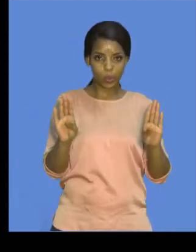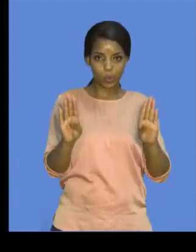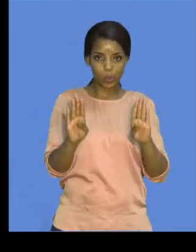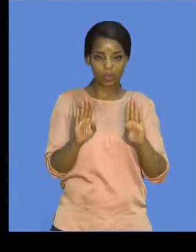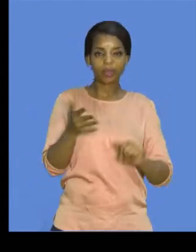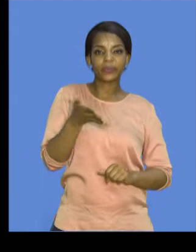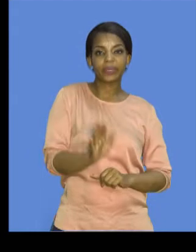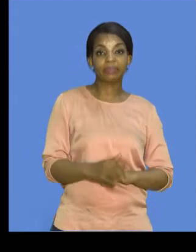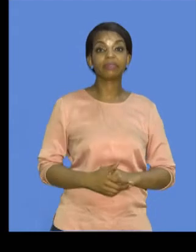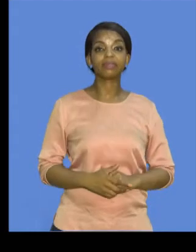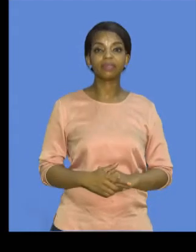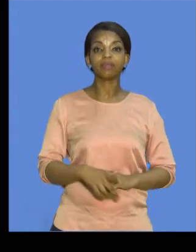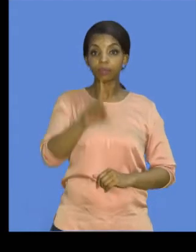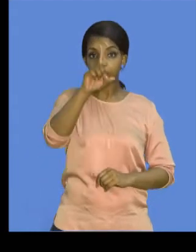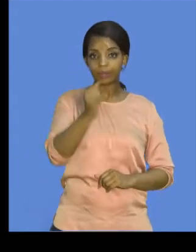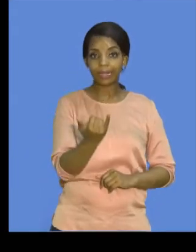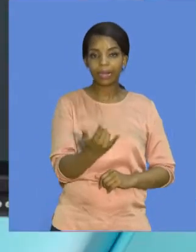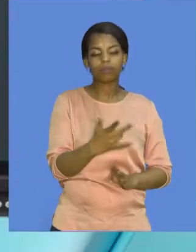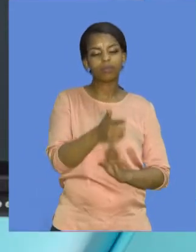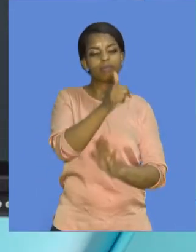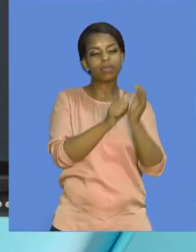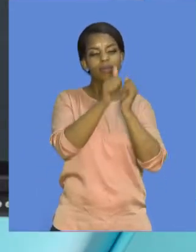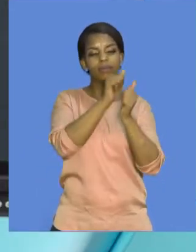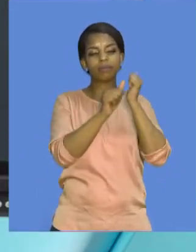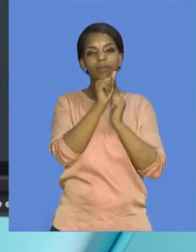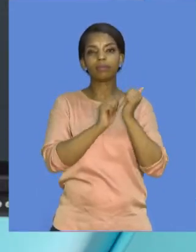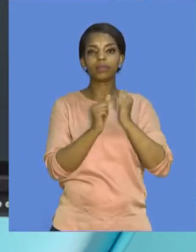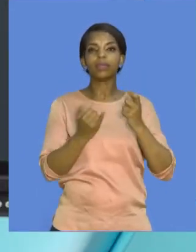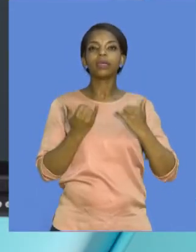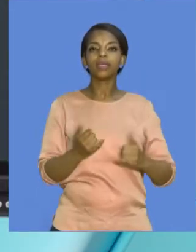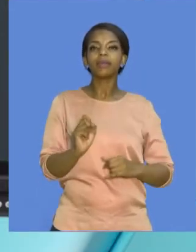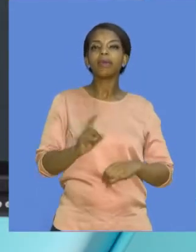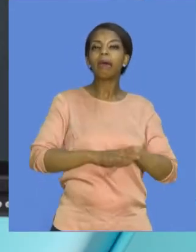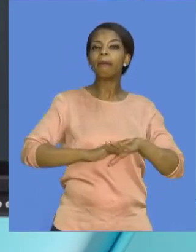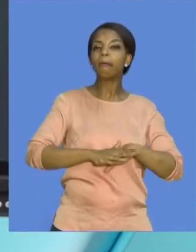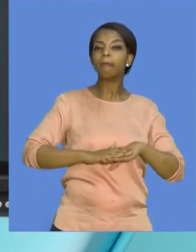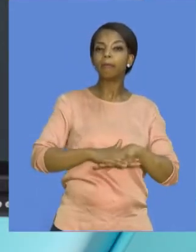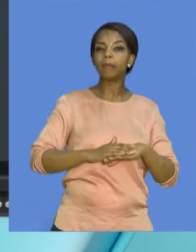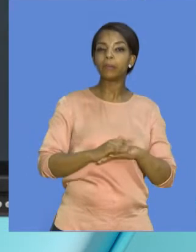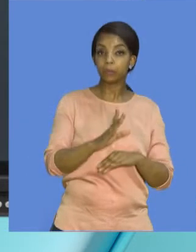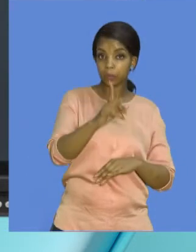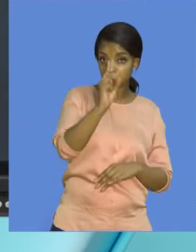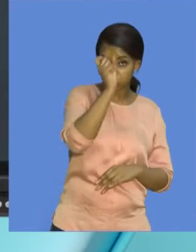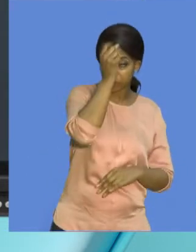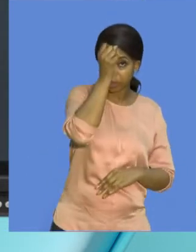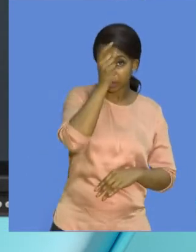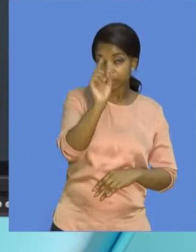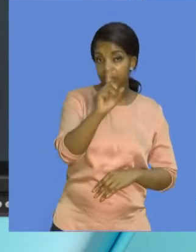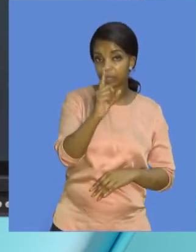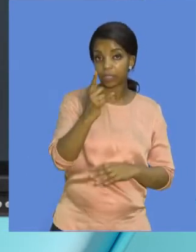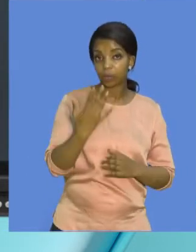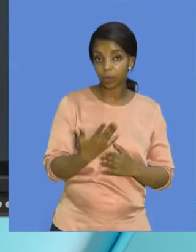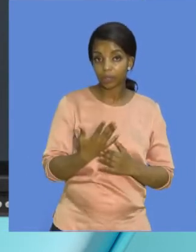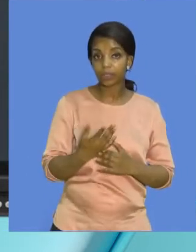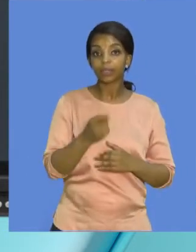attraction. If you go back, I think at a very basic elementary level, you'd understand that a force